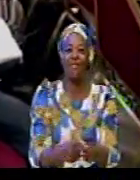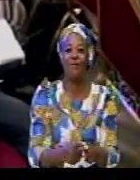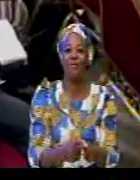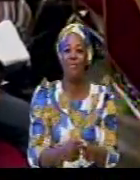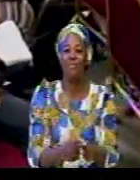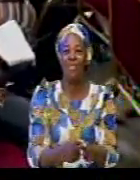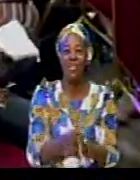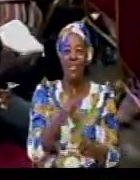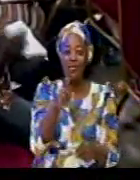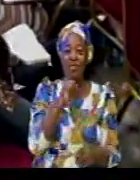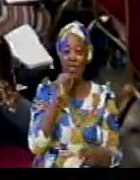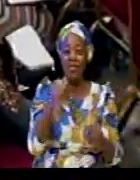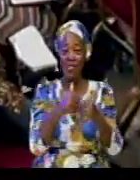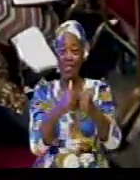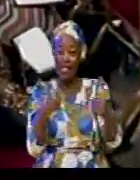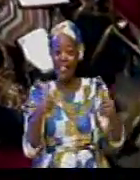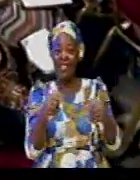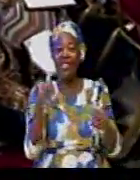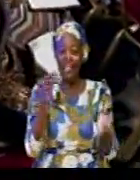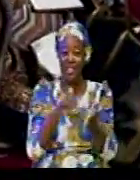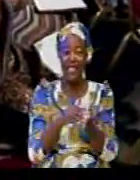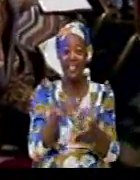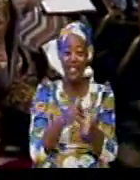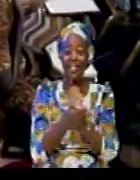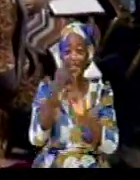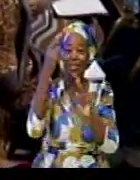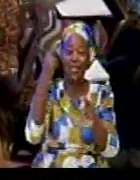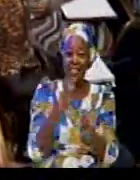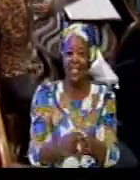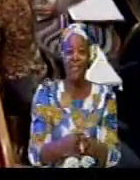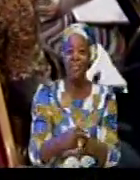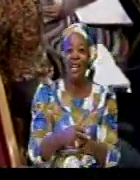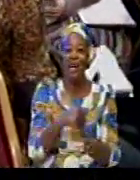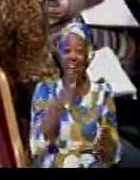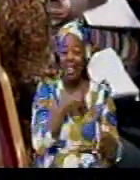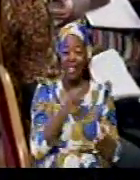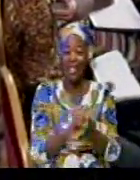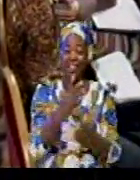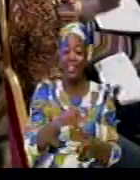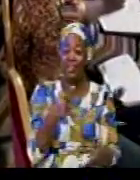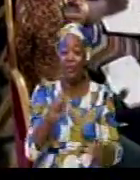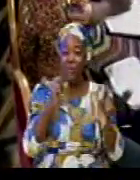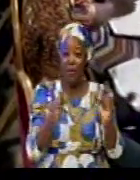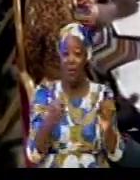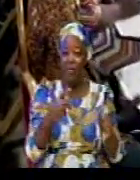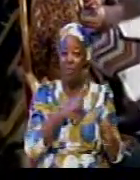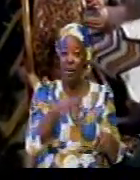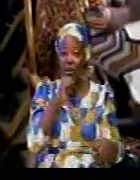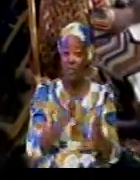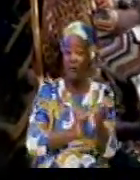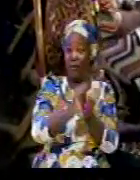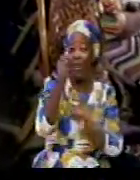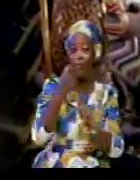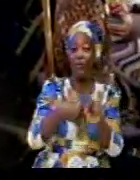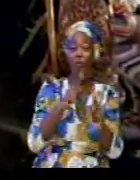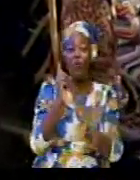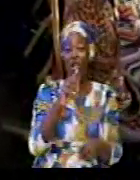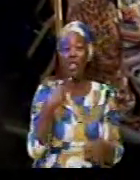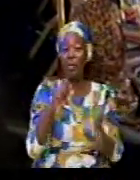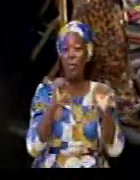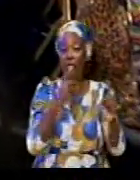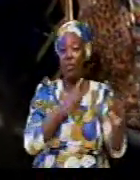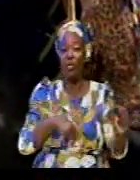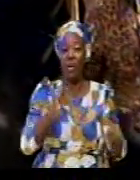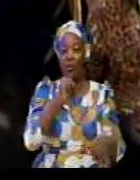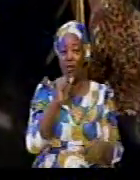You are not isolated anymore. You are not in a far wilderness anymore that the power of